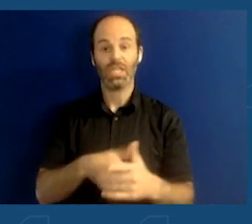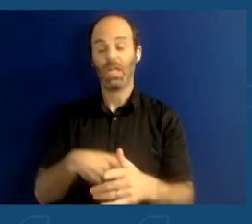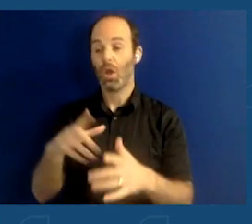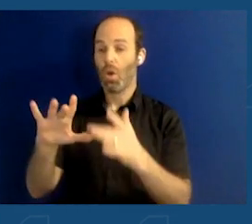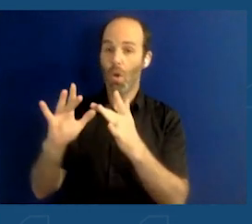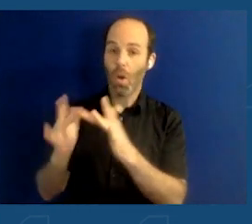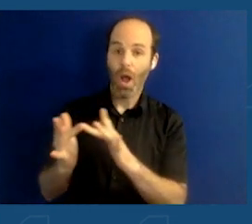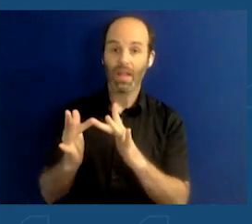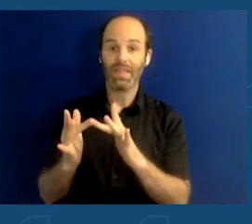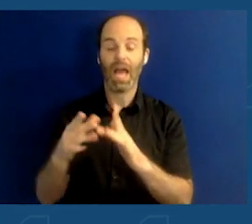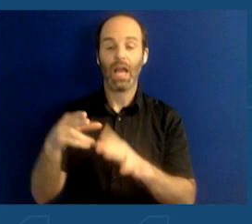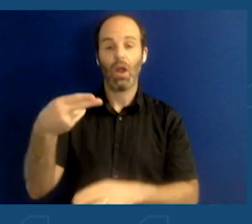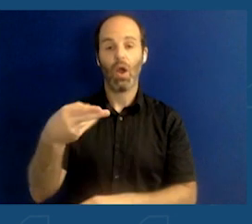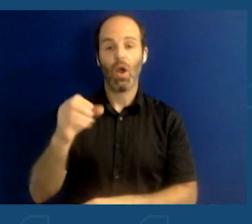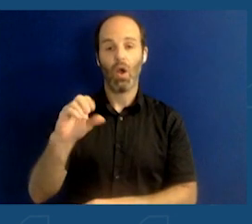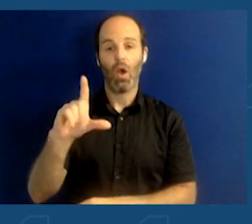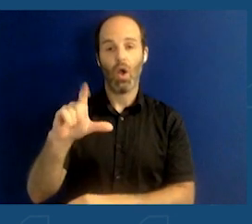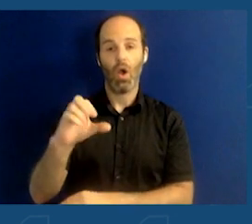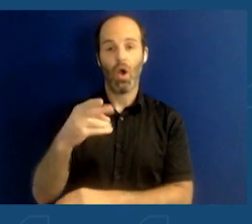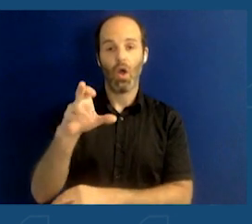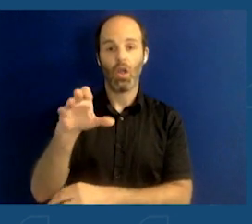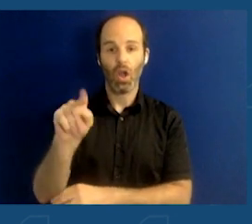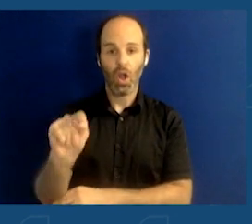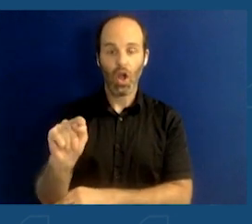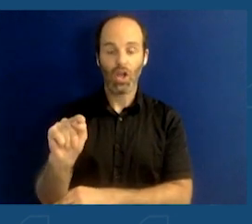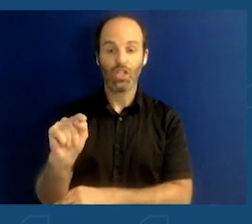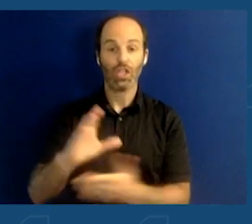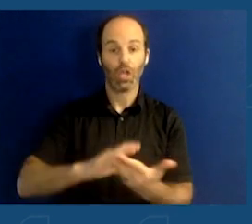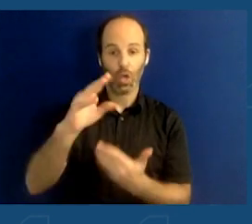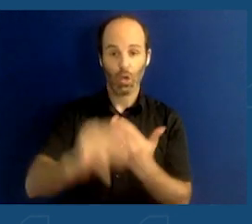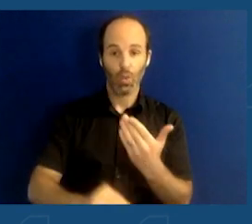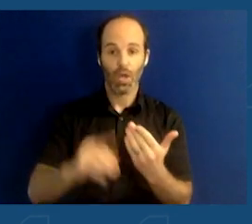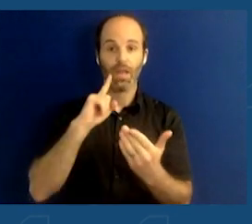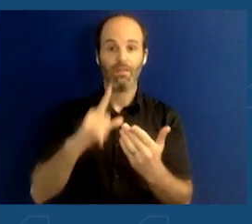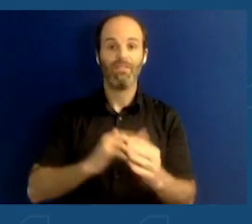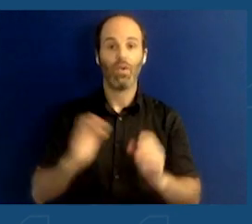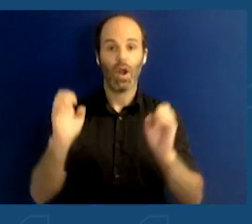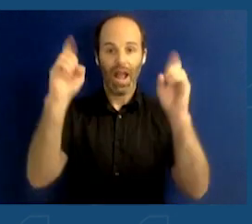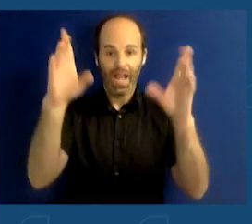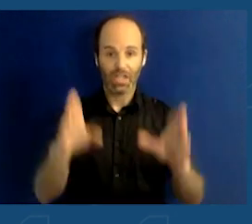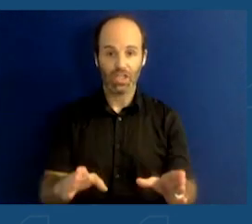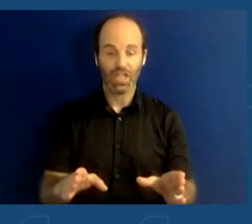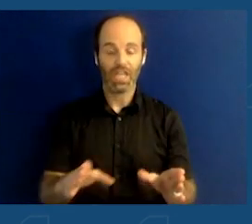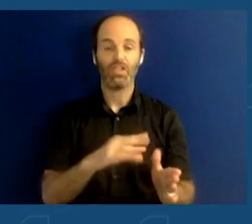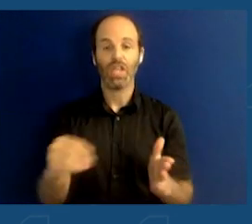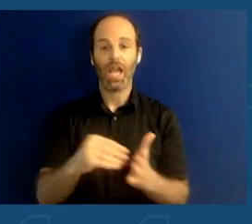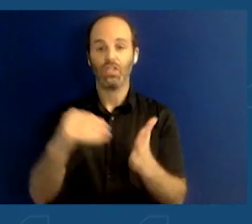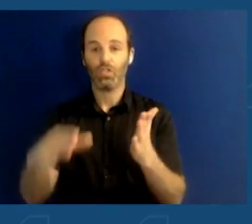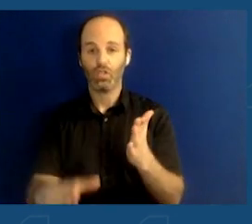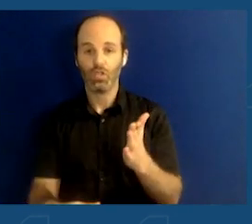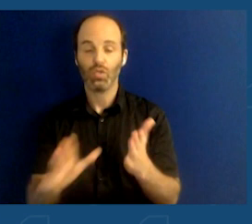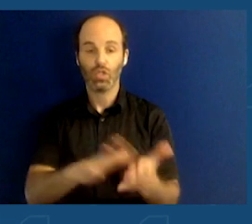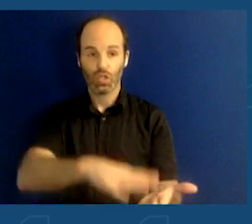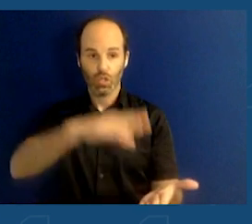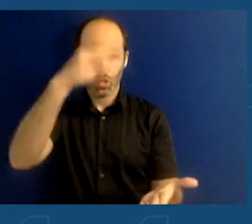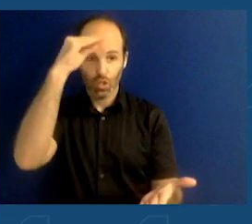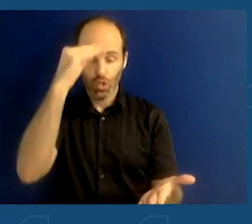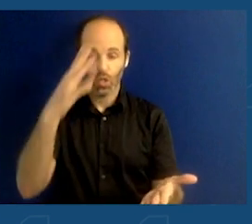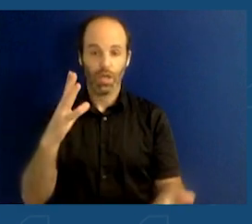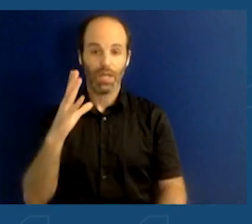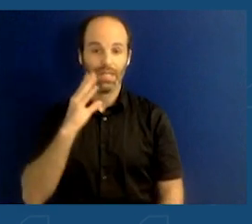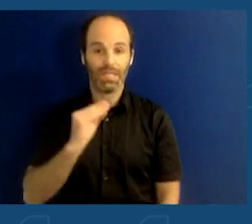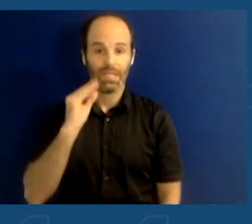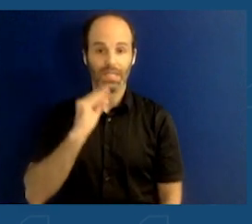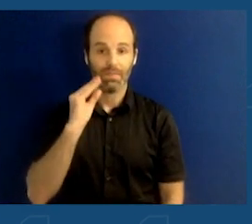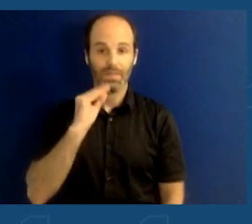curriculum for educators and students to learn and experience